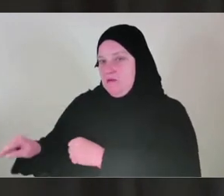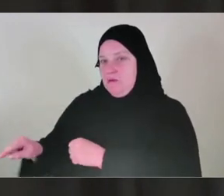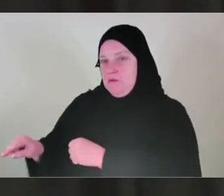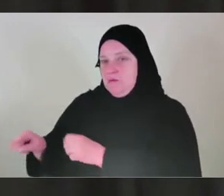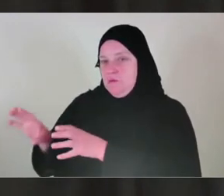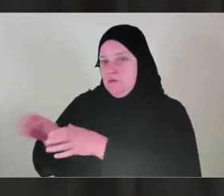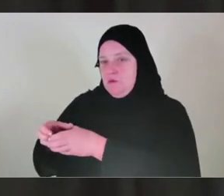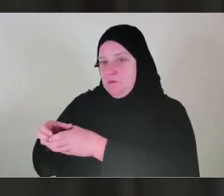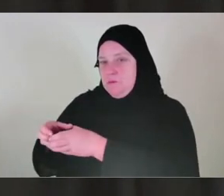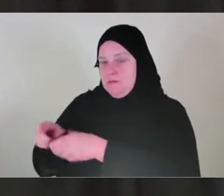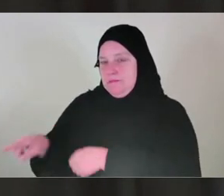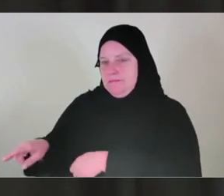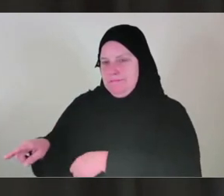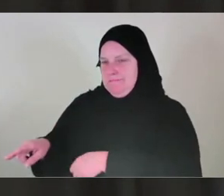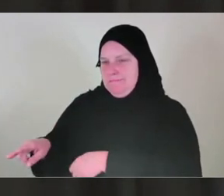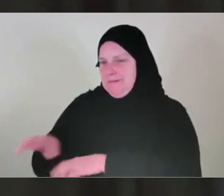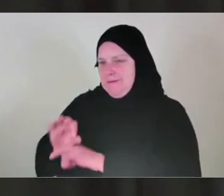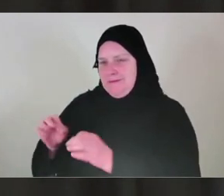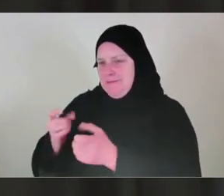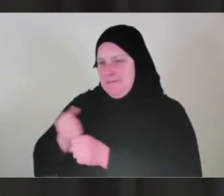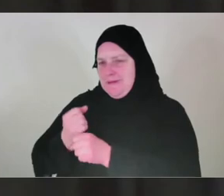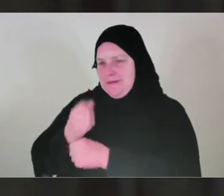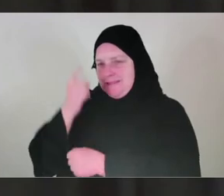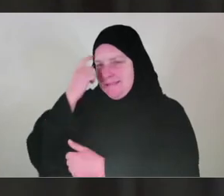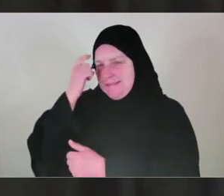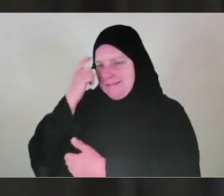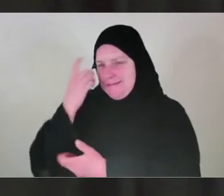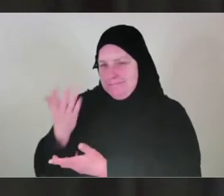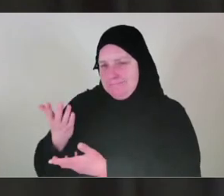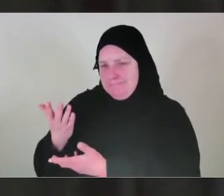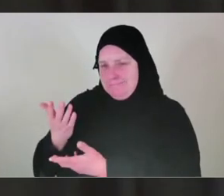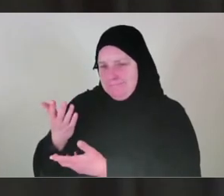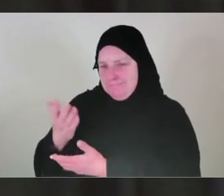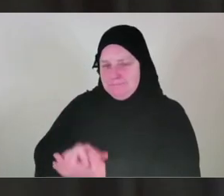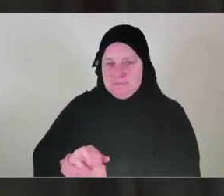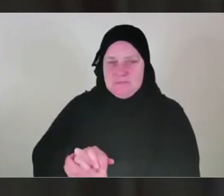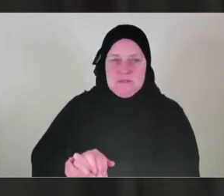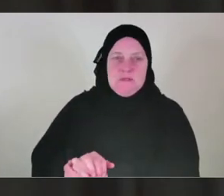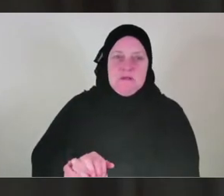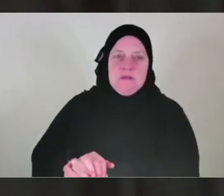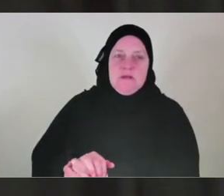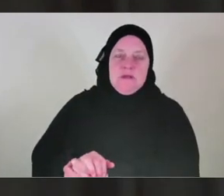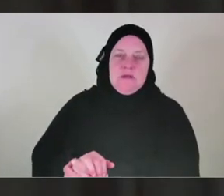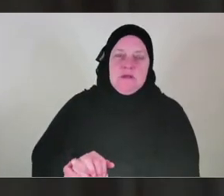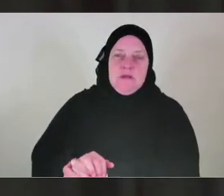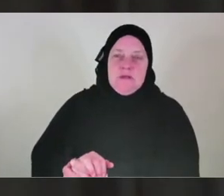youth? No. They went on in their years.